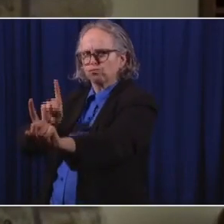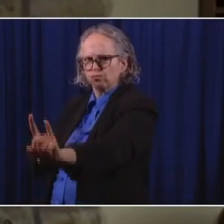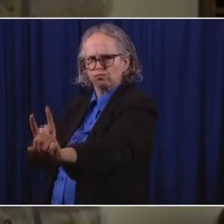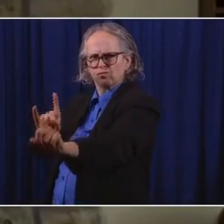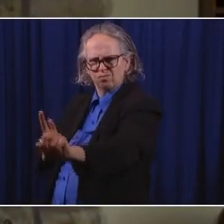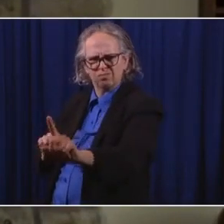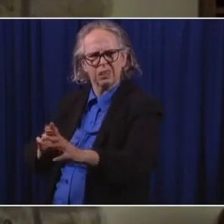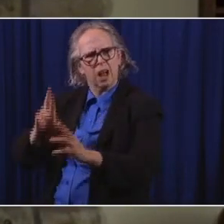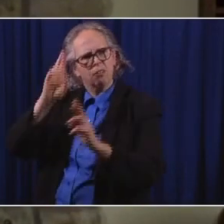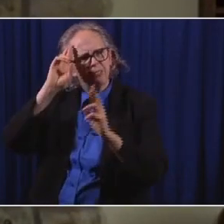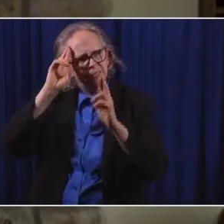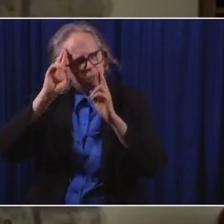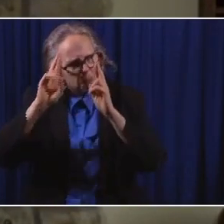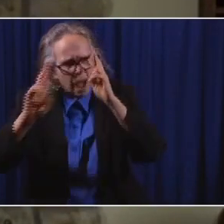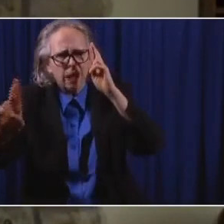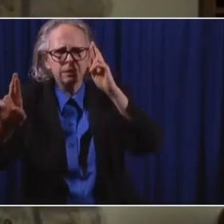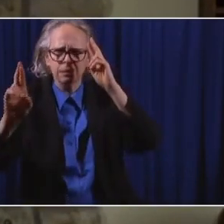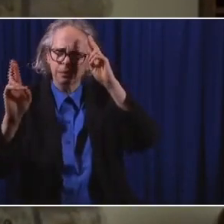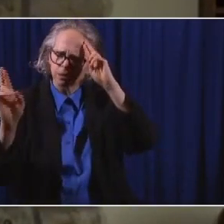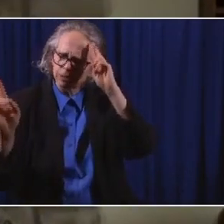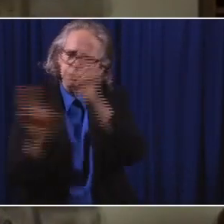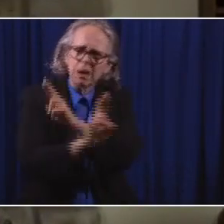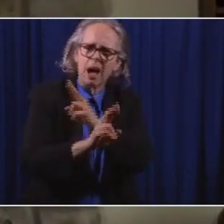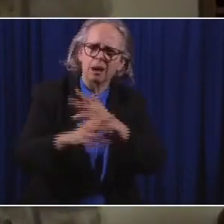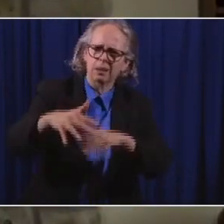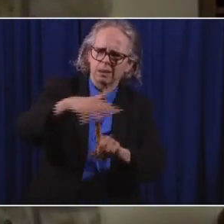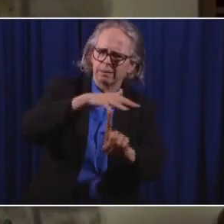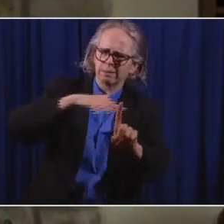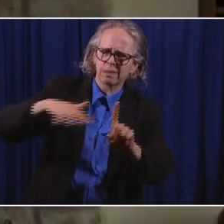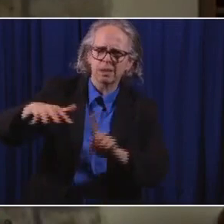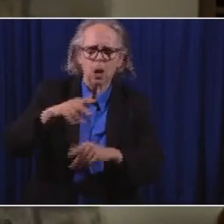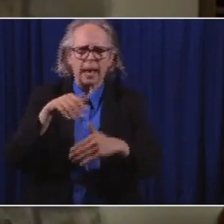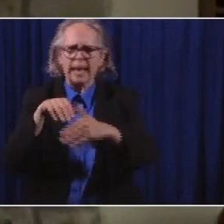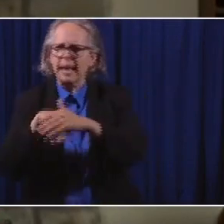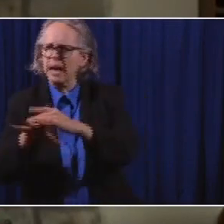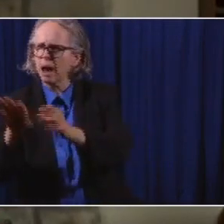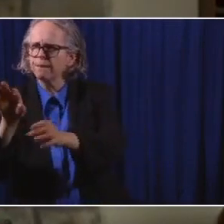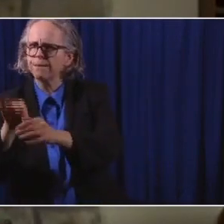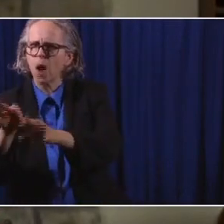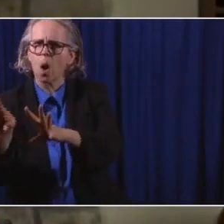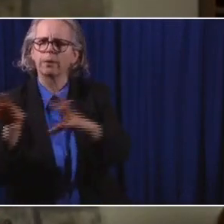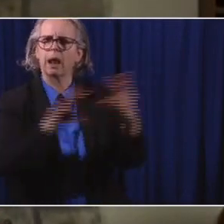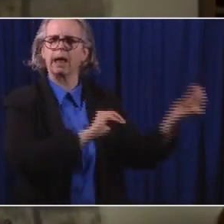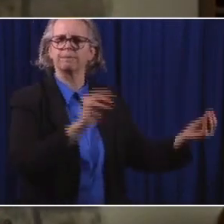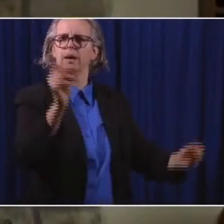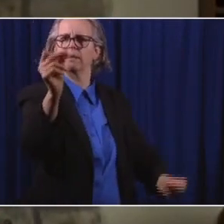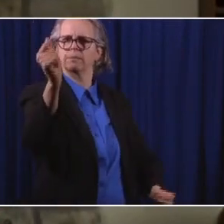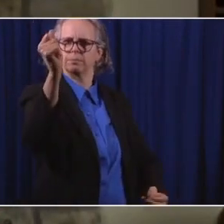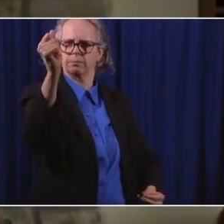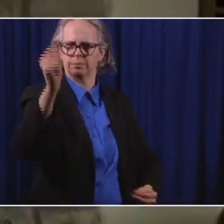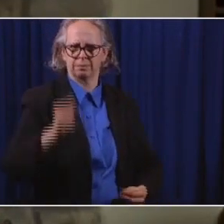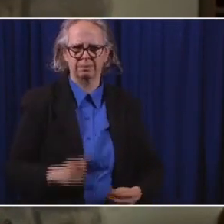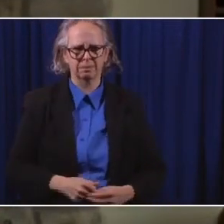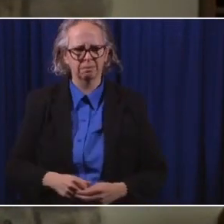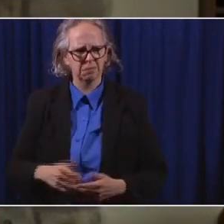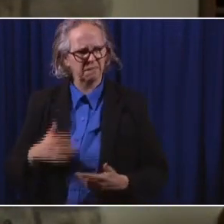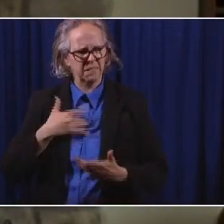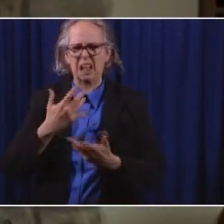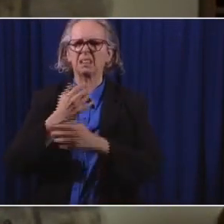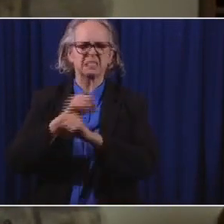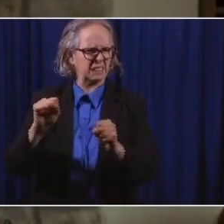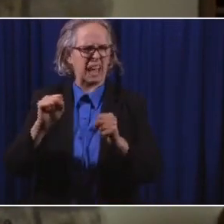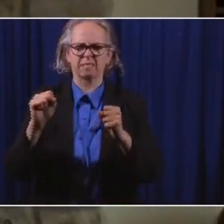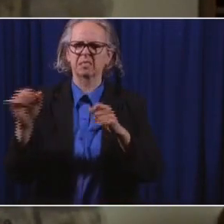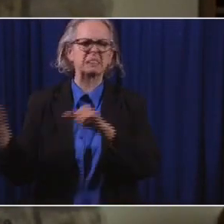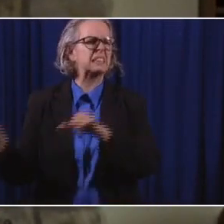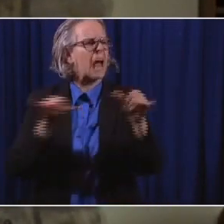is, get in and vote and leave. I think that is, just as safe as going to a grocery store